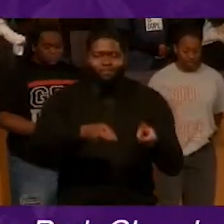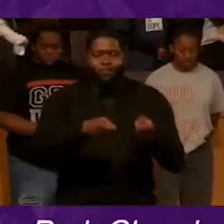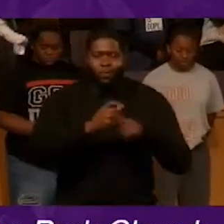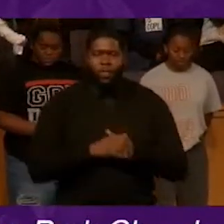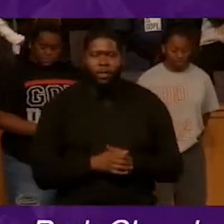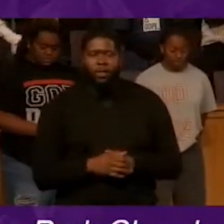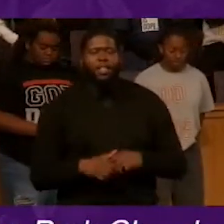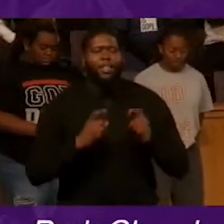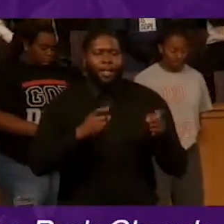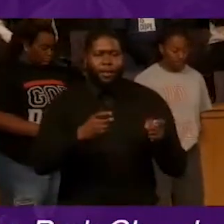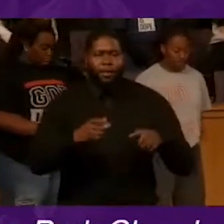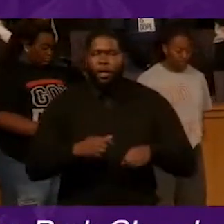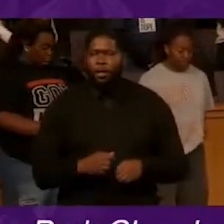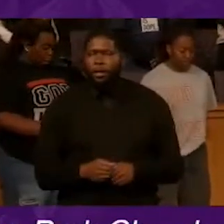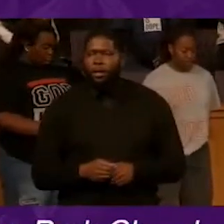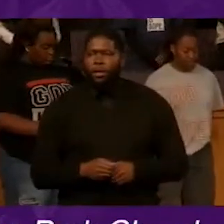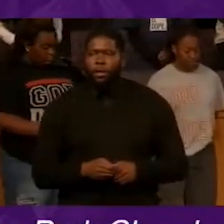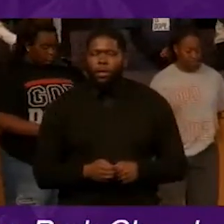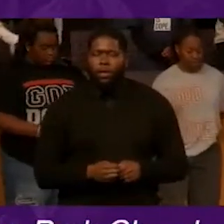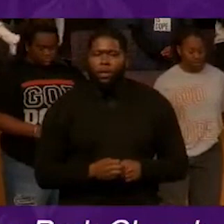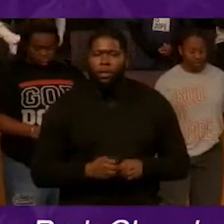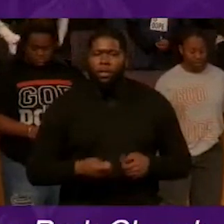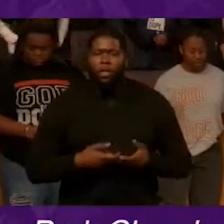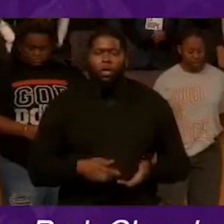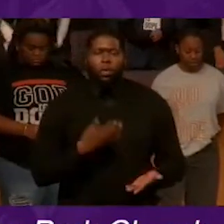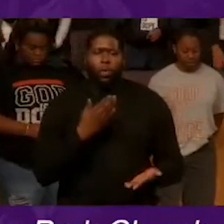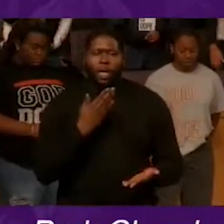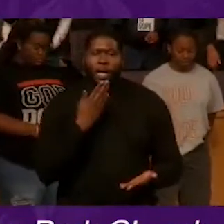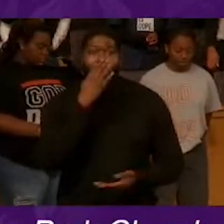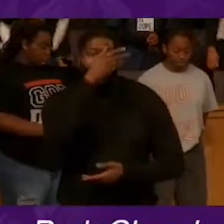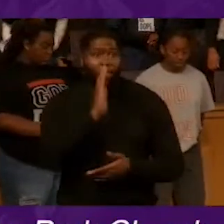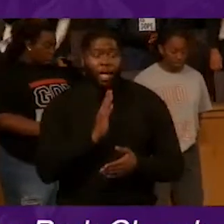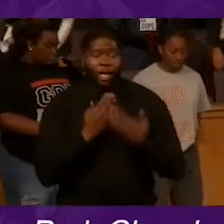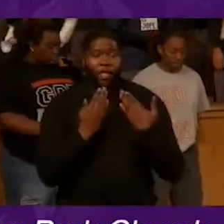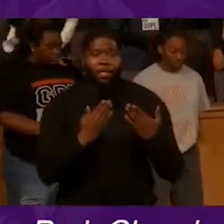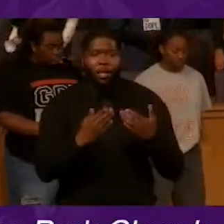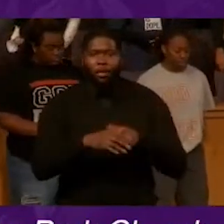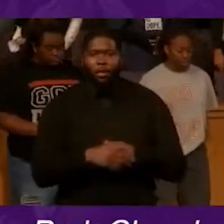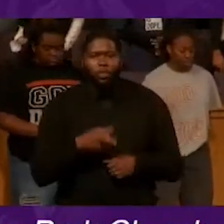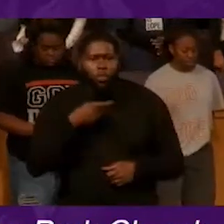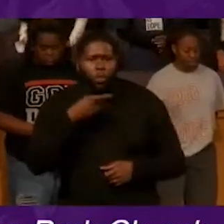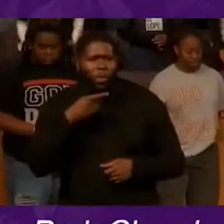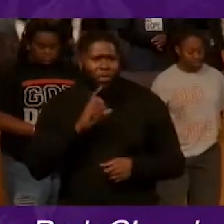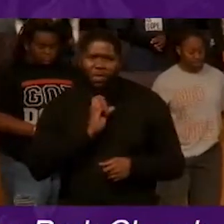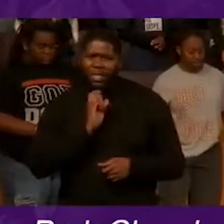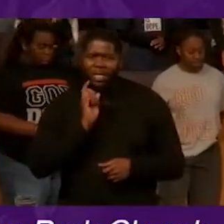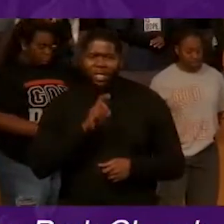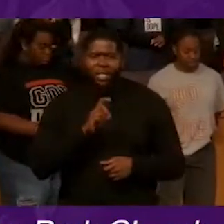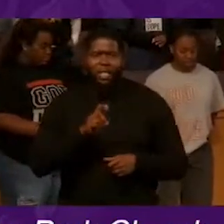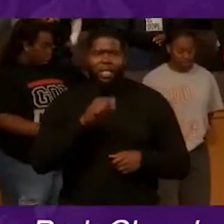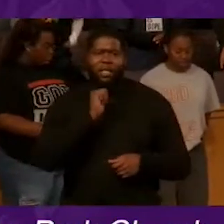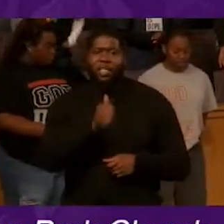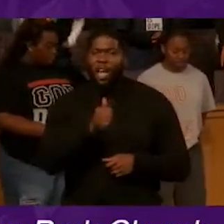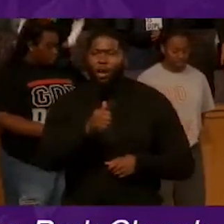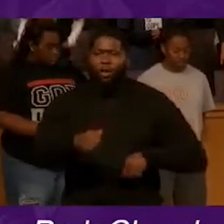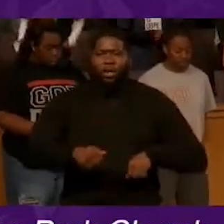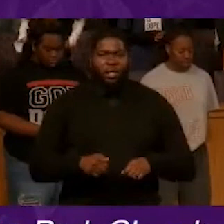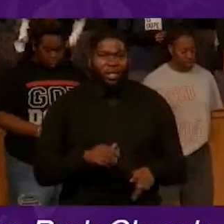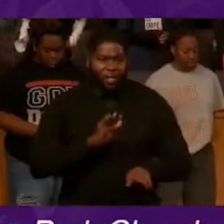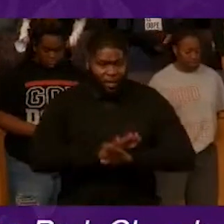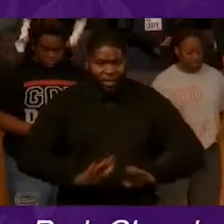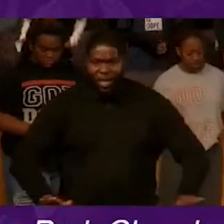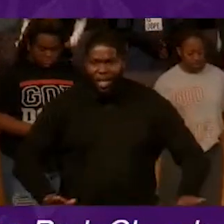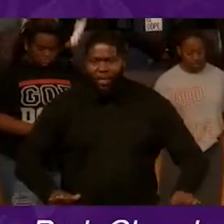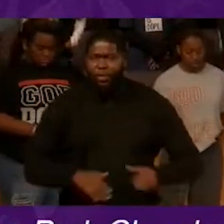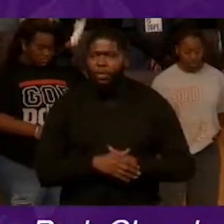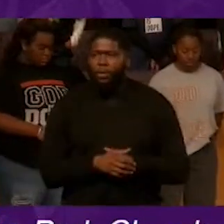for the struggles, God, for all those, God, we thank you for who would not remain silent in places of inequity.